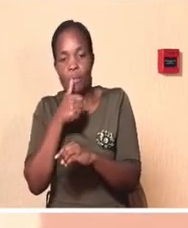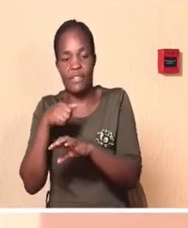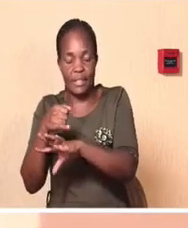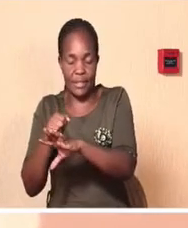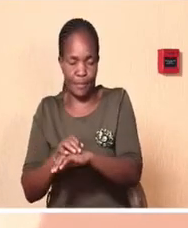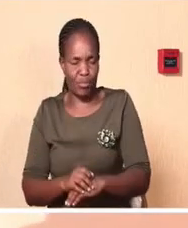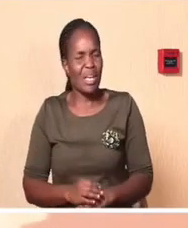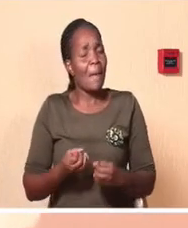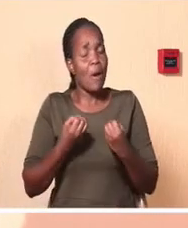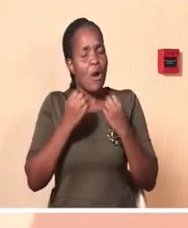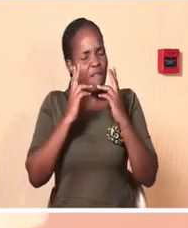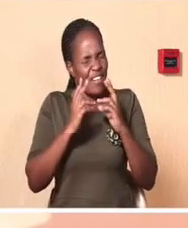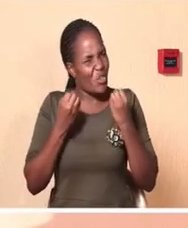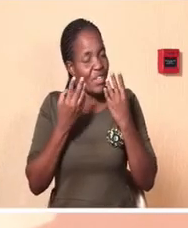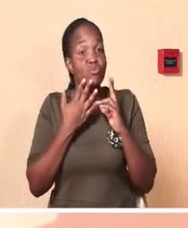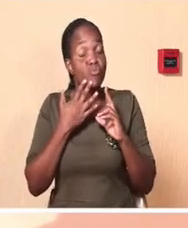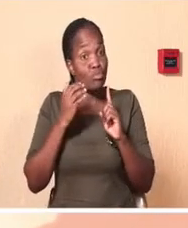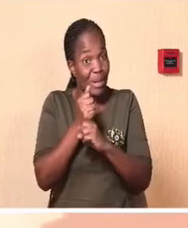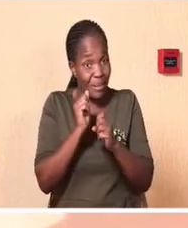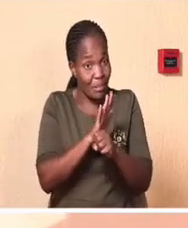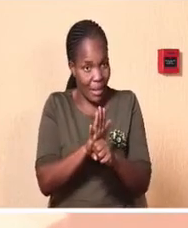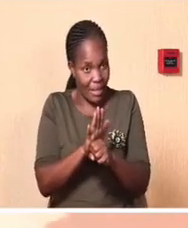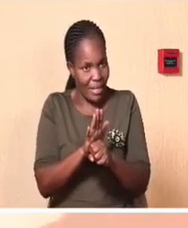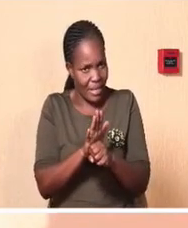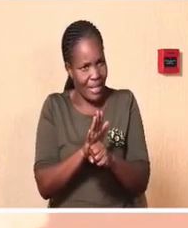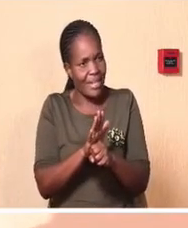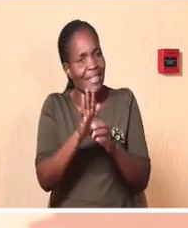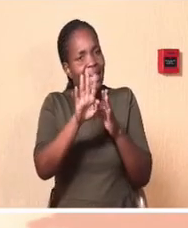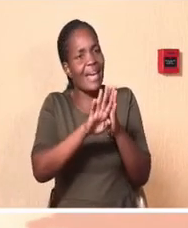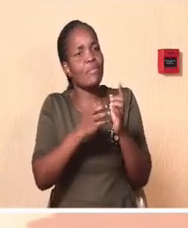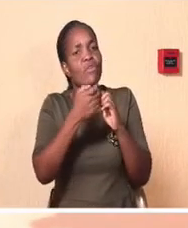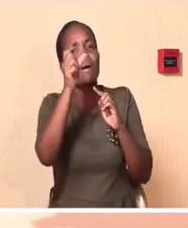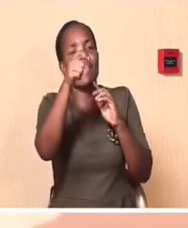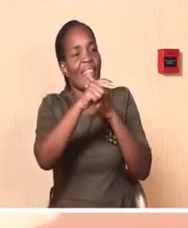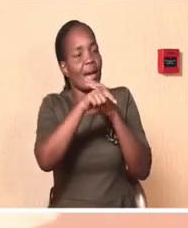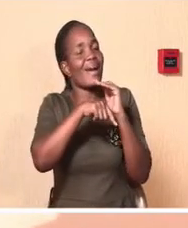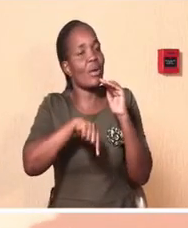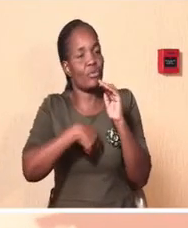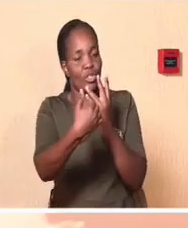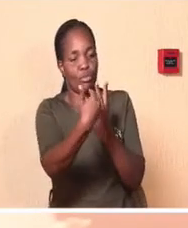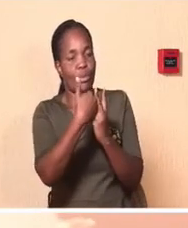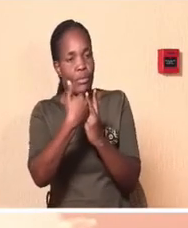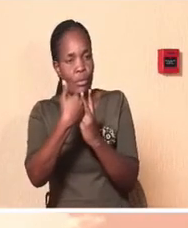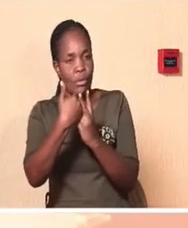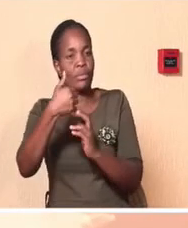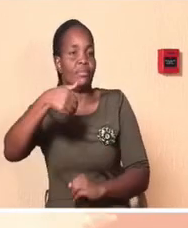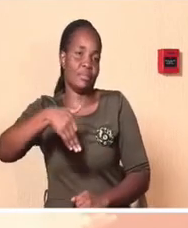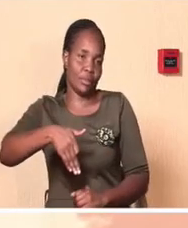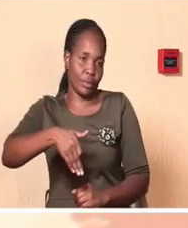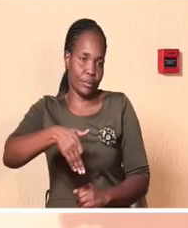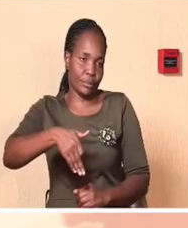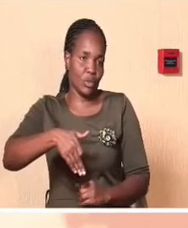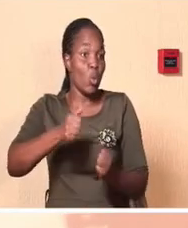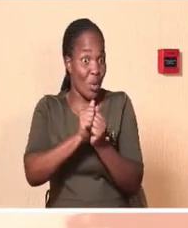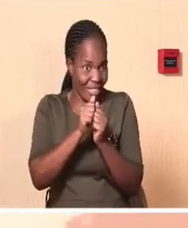cases. Now, what happens once they get here, it becomes important. Now,